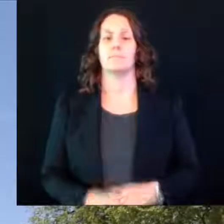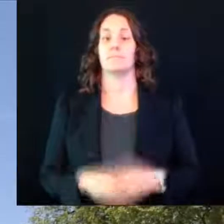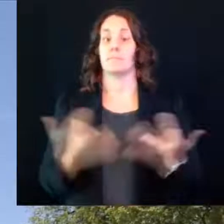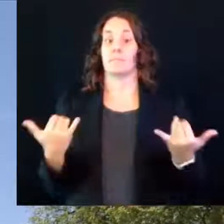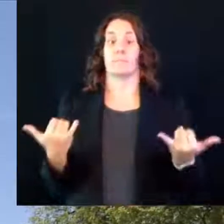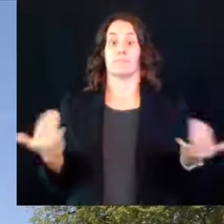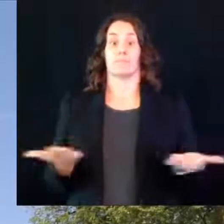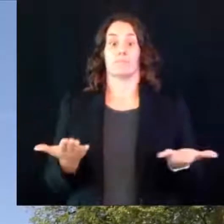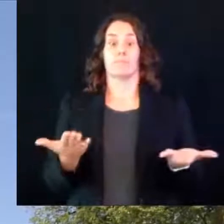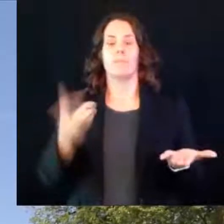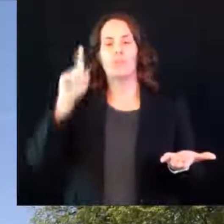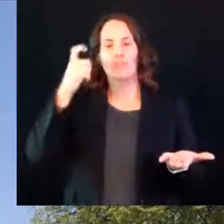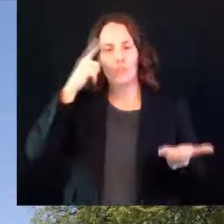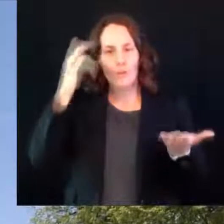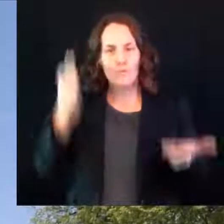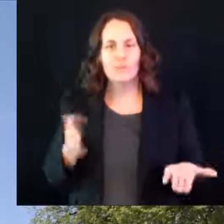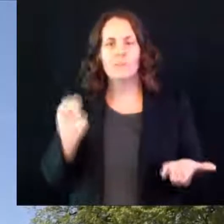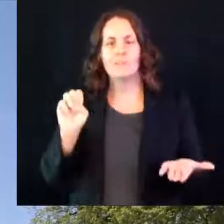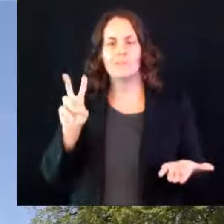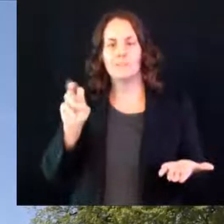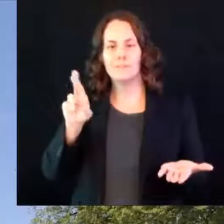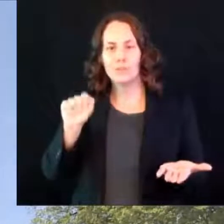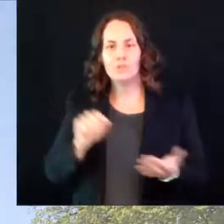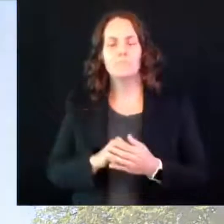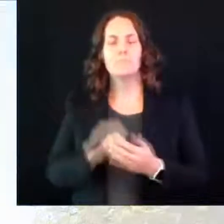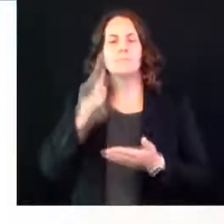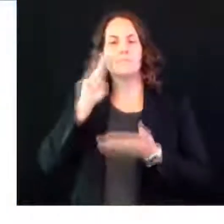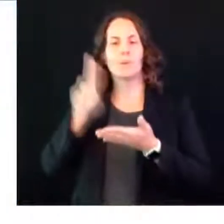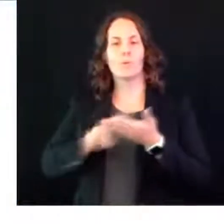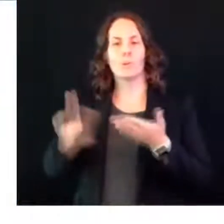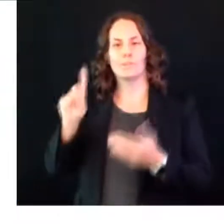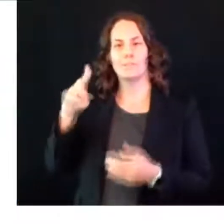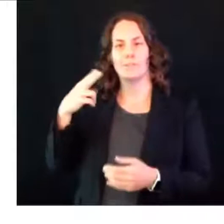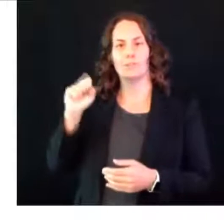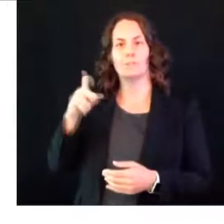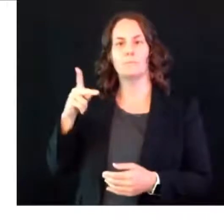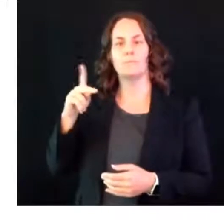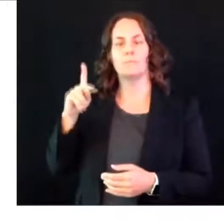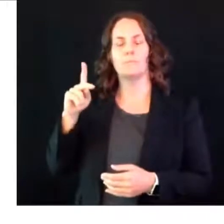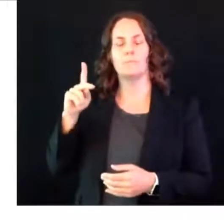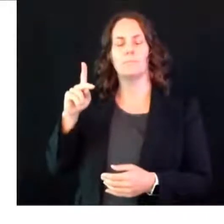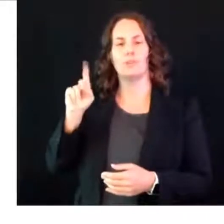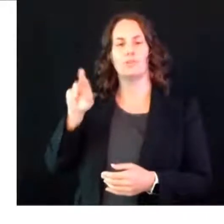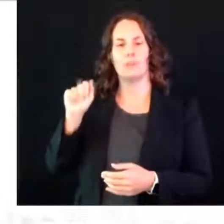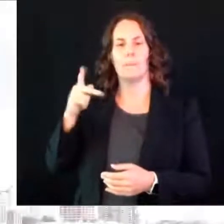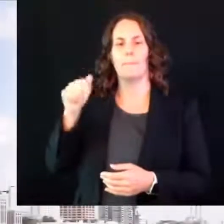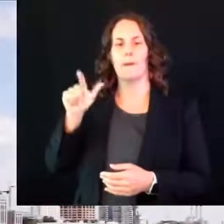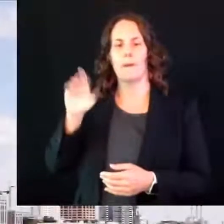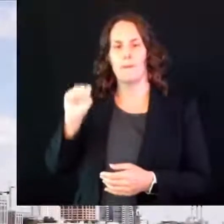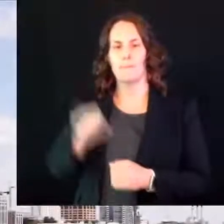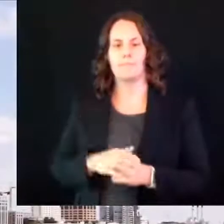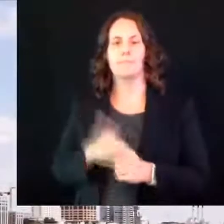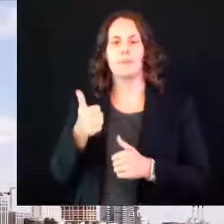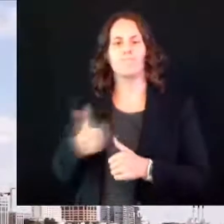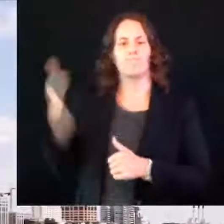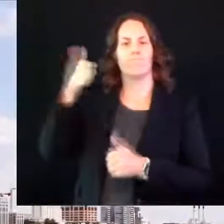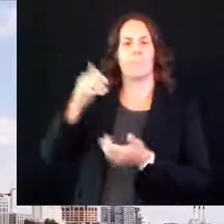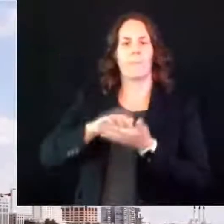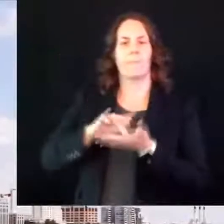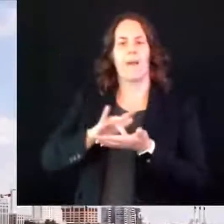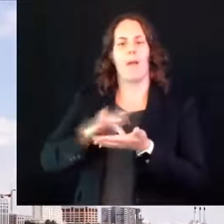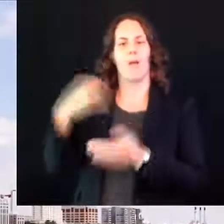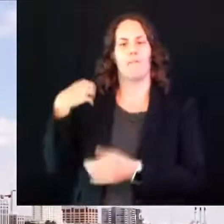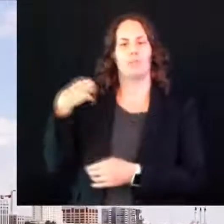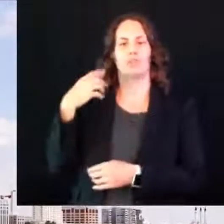Evers, DHS Secretary Designee Andrea Palm, and available to answer questions are Dr. Ryan Westergaard, the Chief Medical Officer for